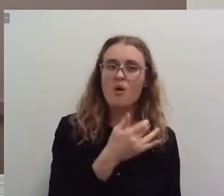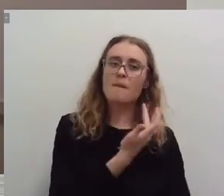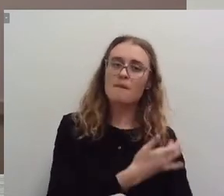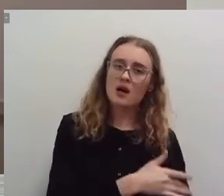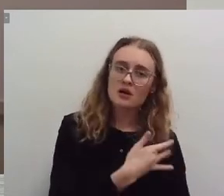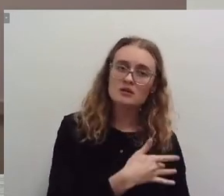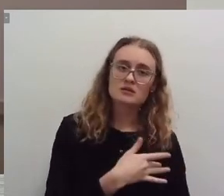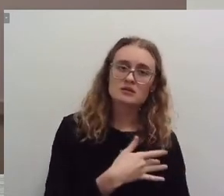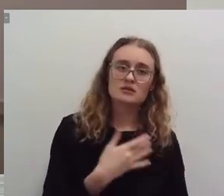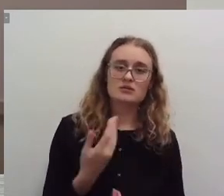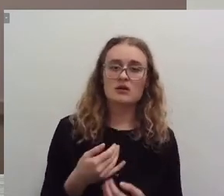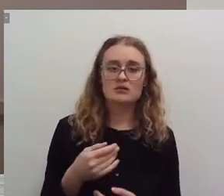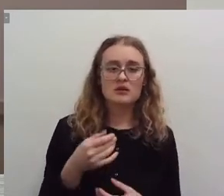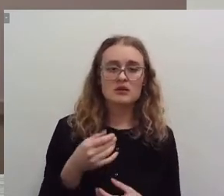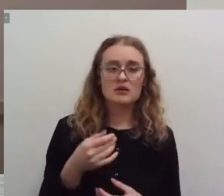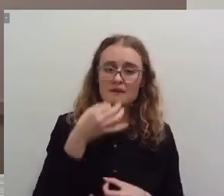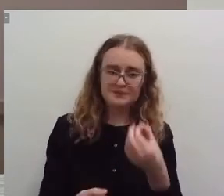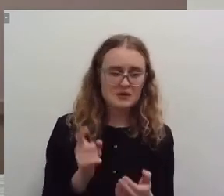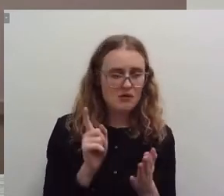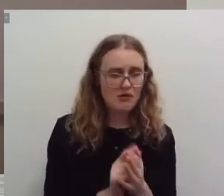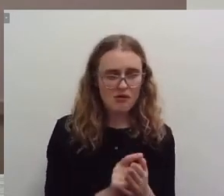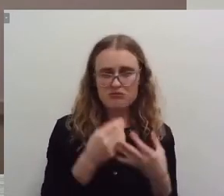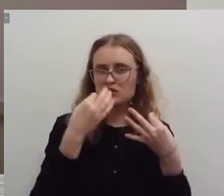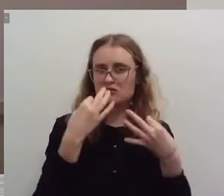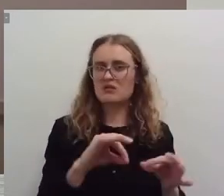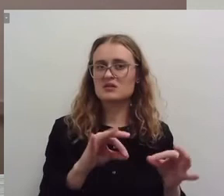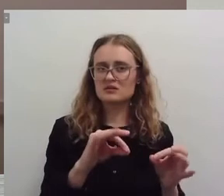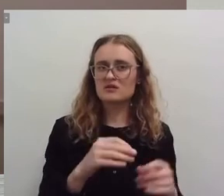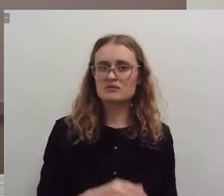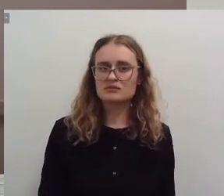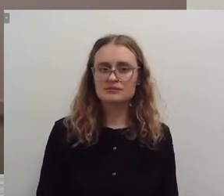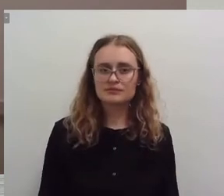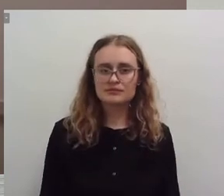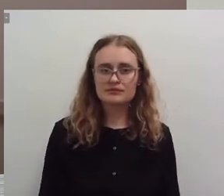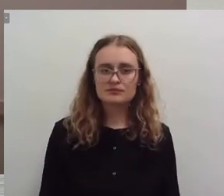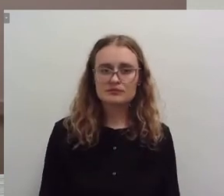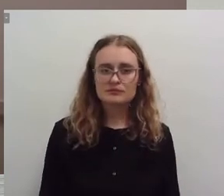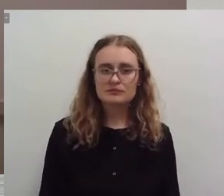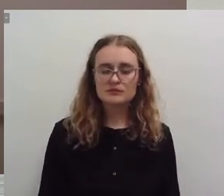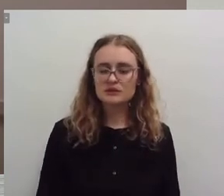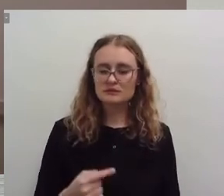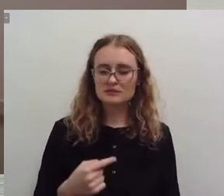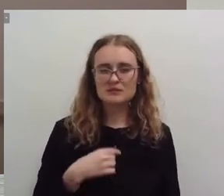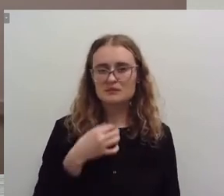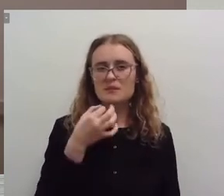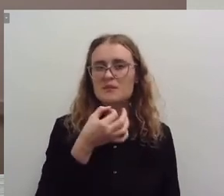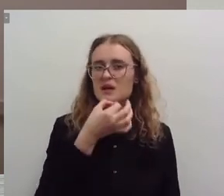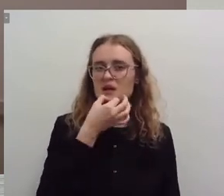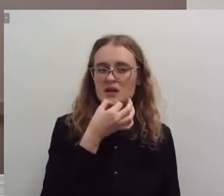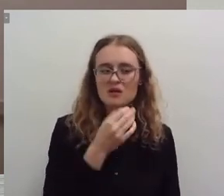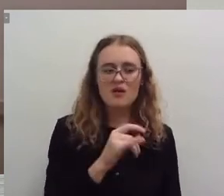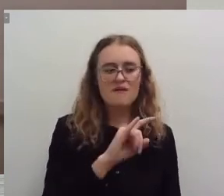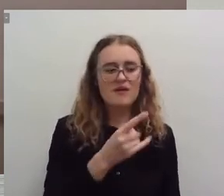fixing us and start loving us," and that is also something we hear in Finland when